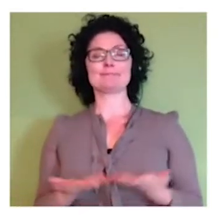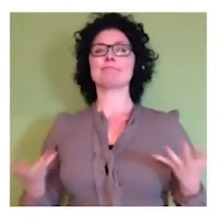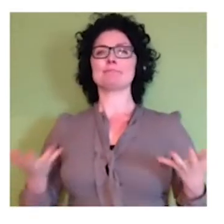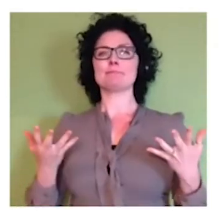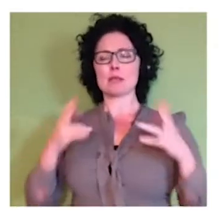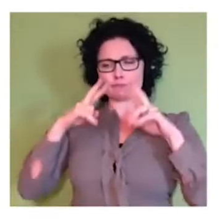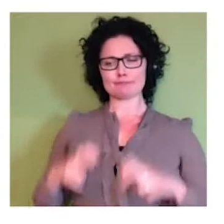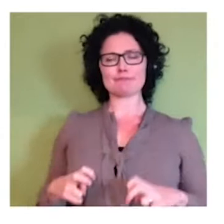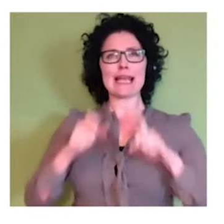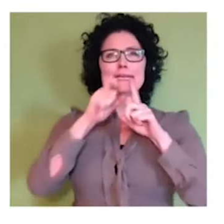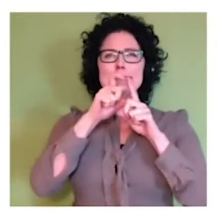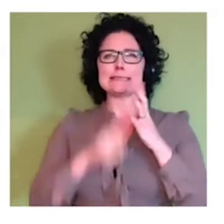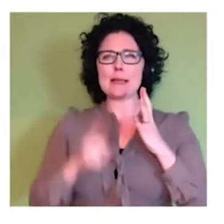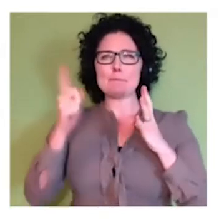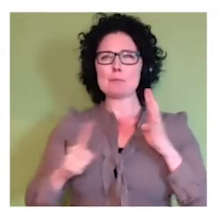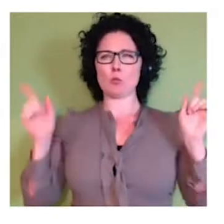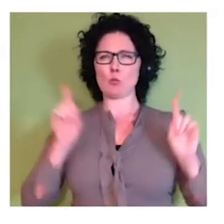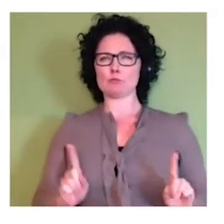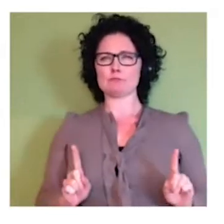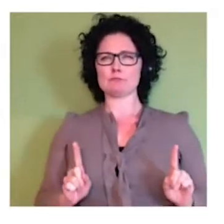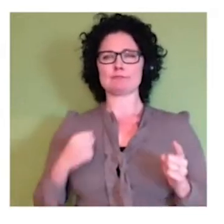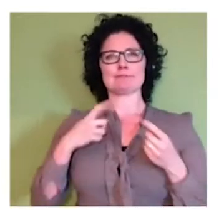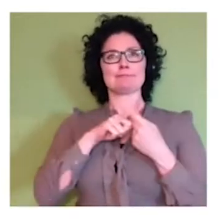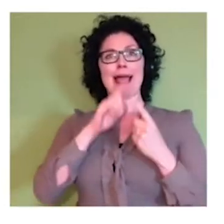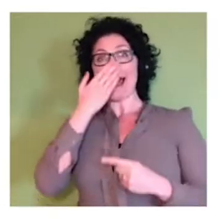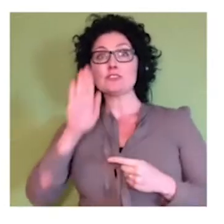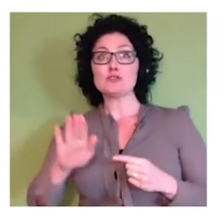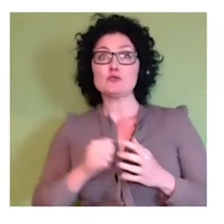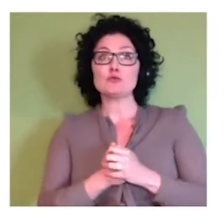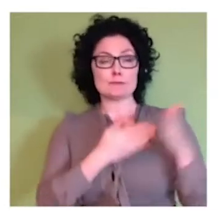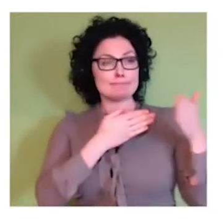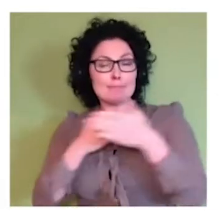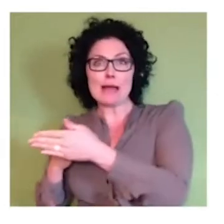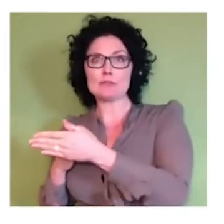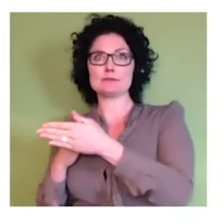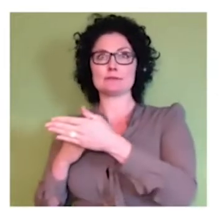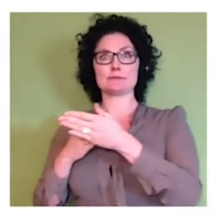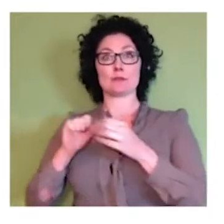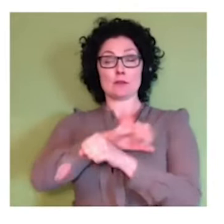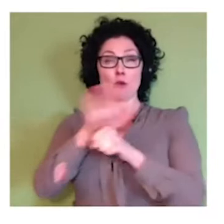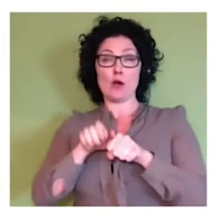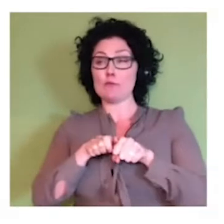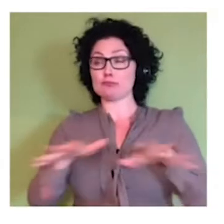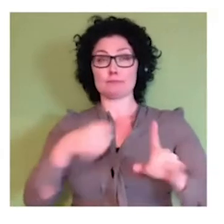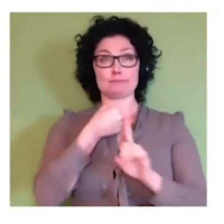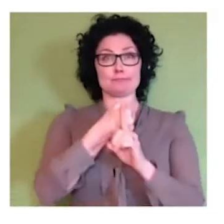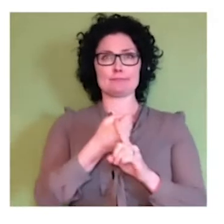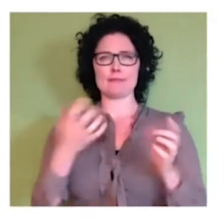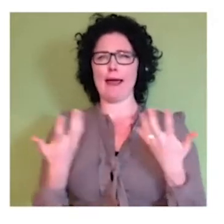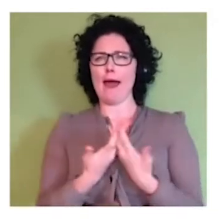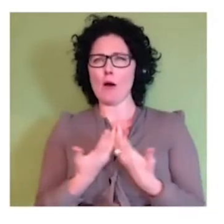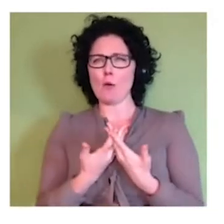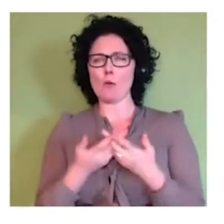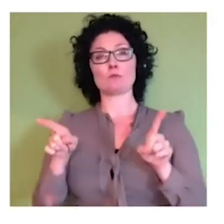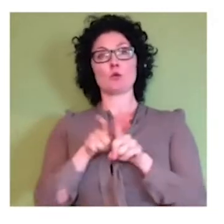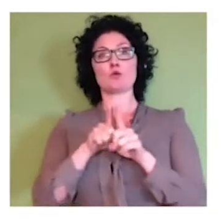disabled people want, attitudes, digital barriers, and the effect of the pandemic, as well as what we need to do as a society.